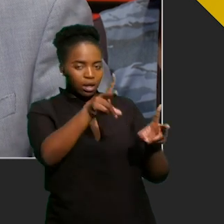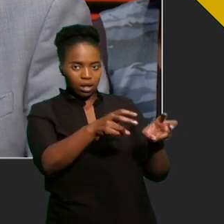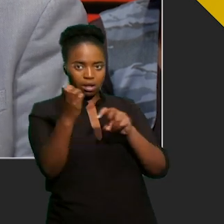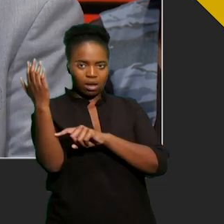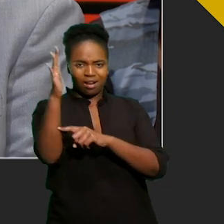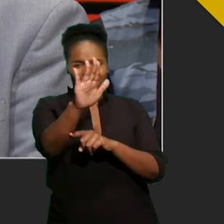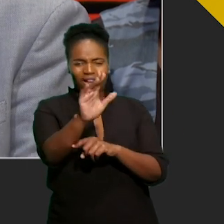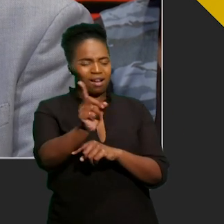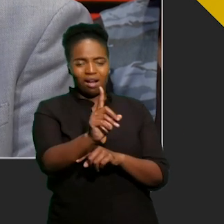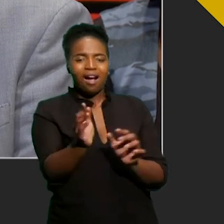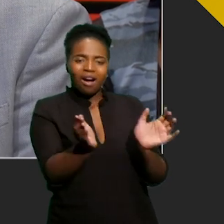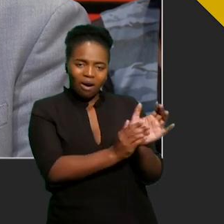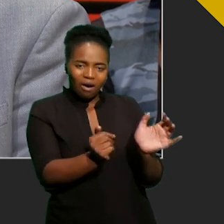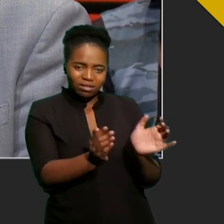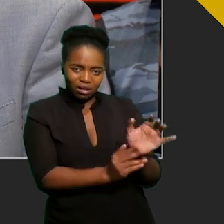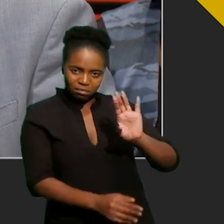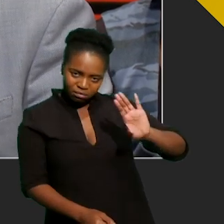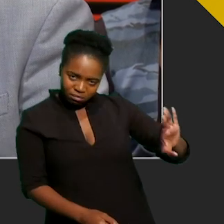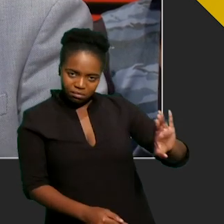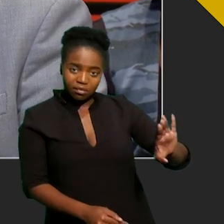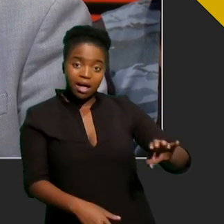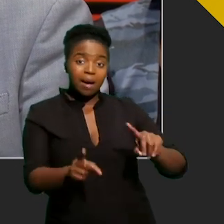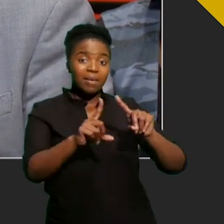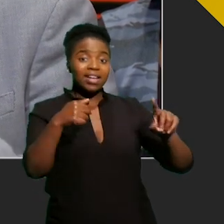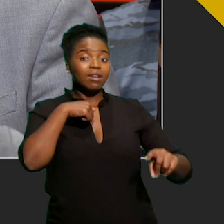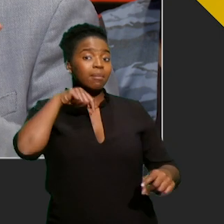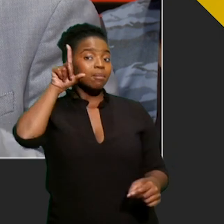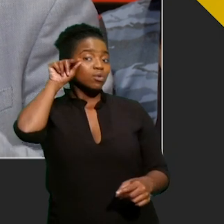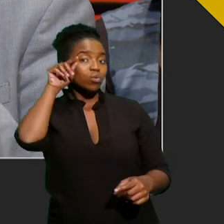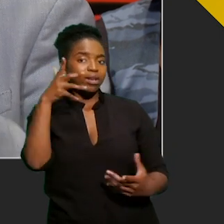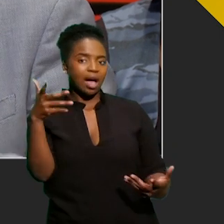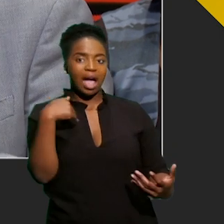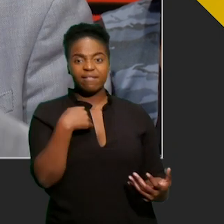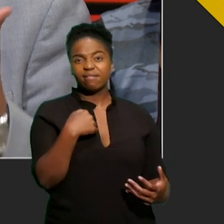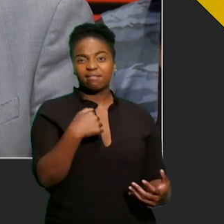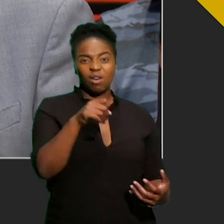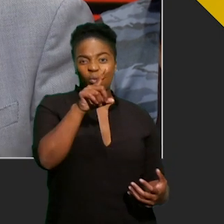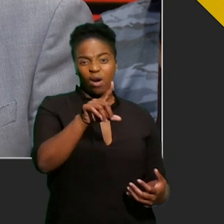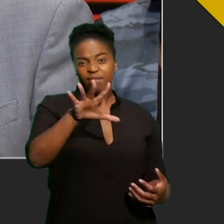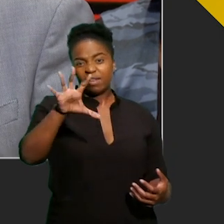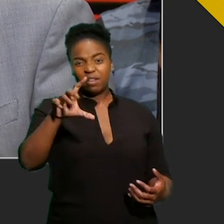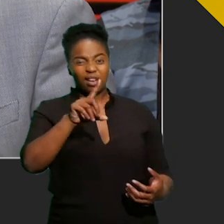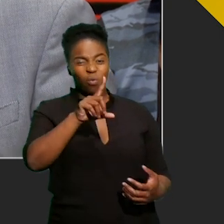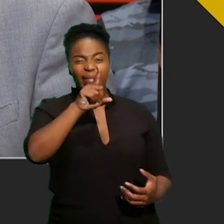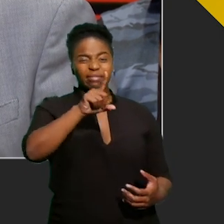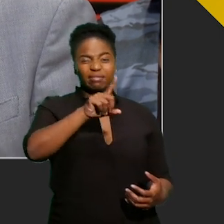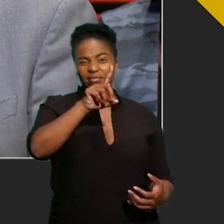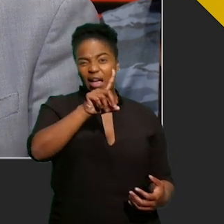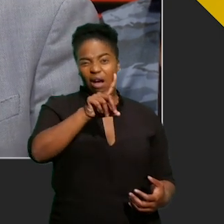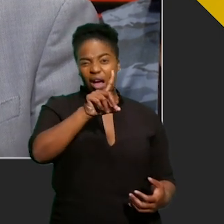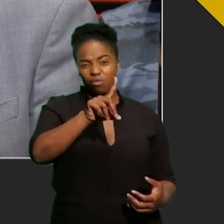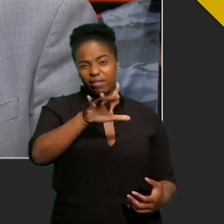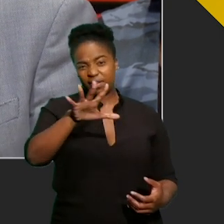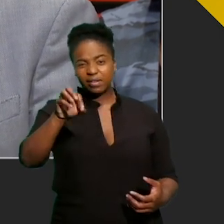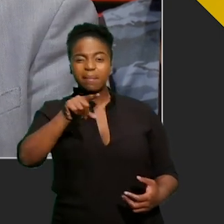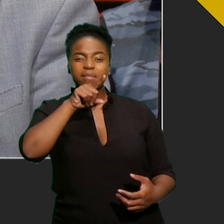headline without doing the necessary background. But if I am a Twitter and I'm followed by what 150 people, 1,000 people, I